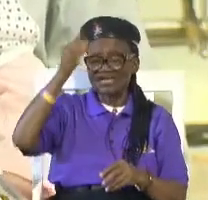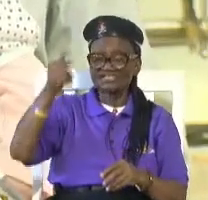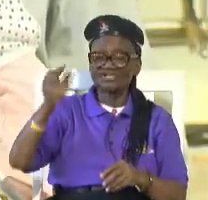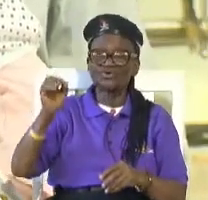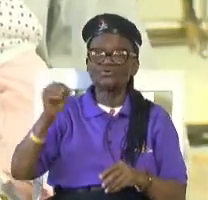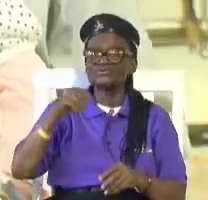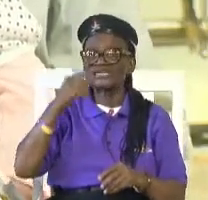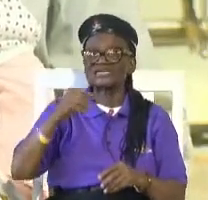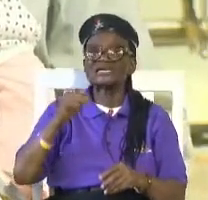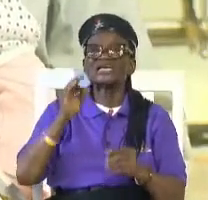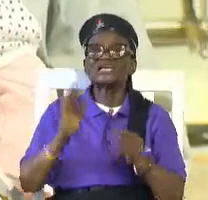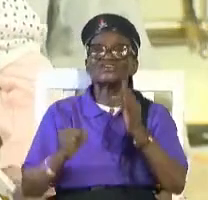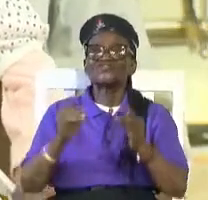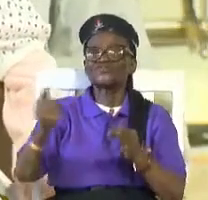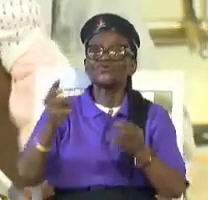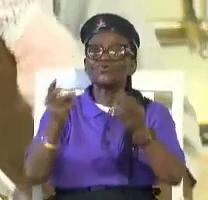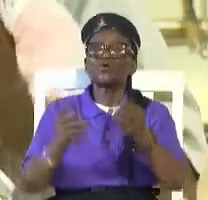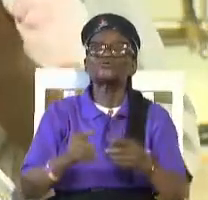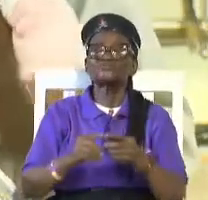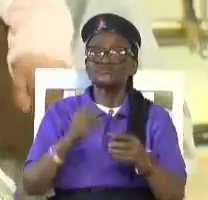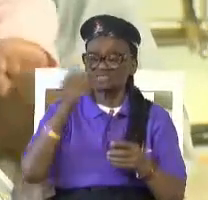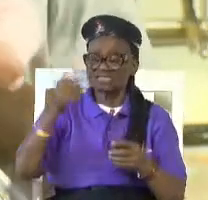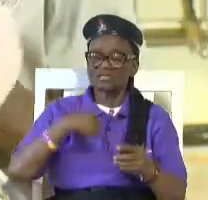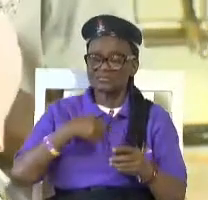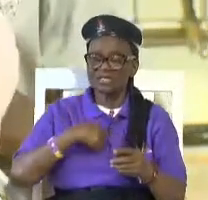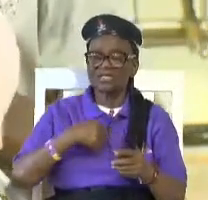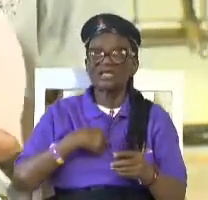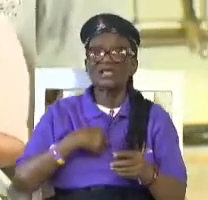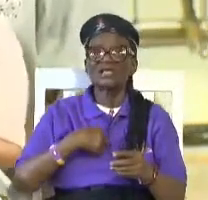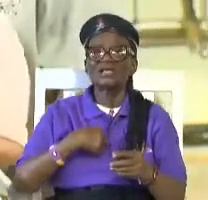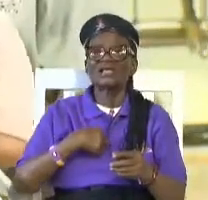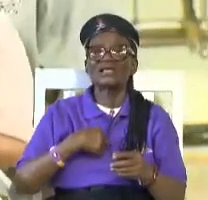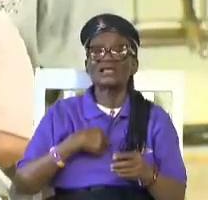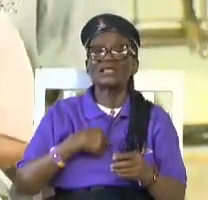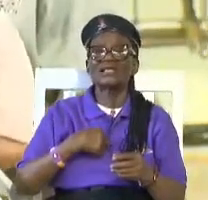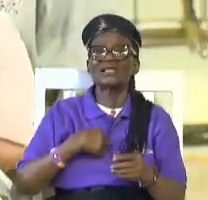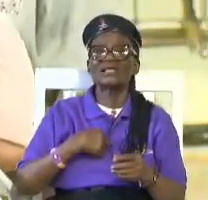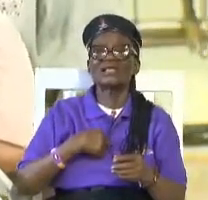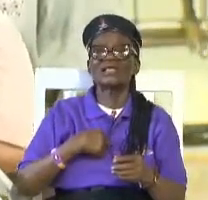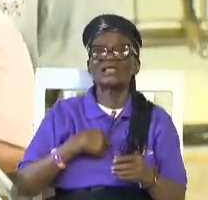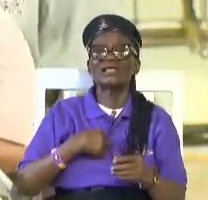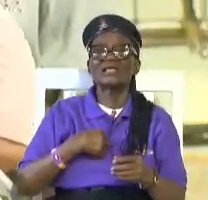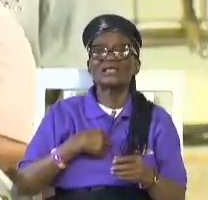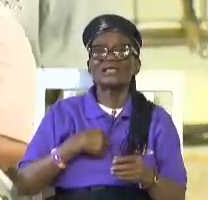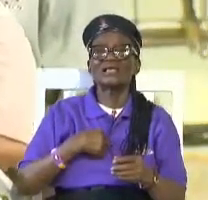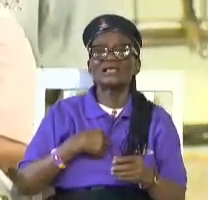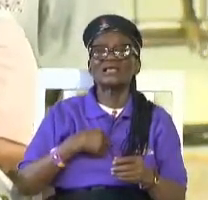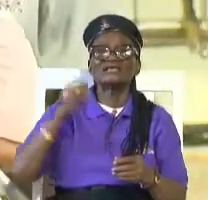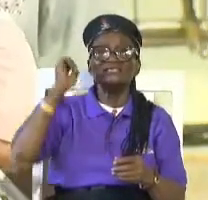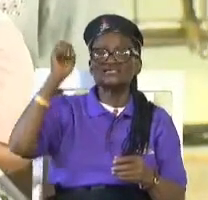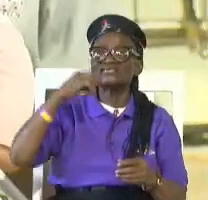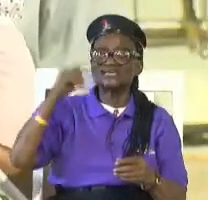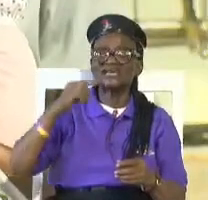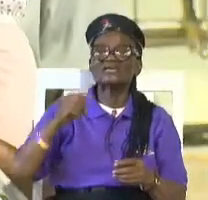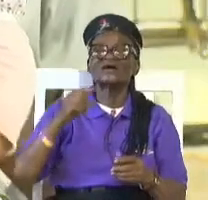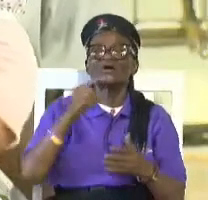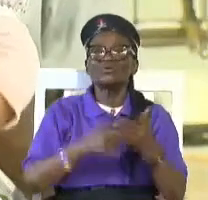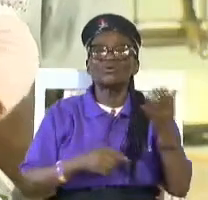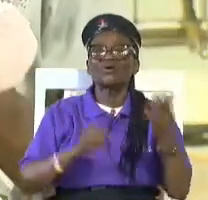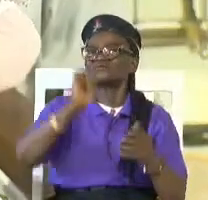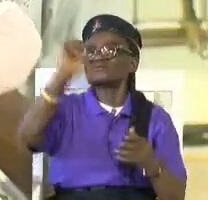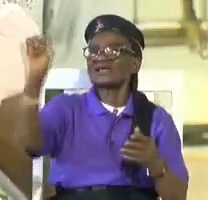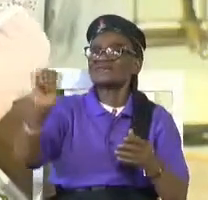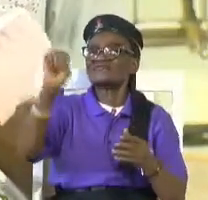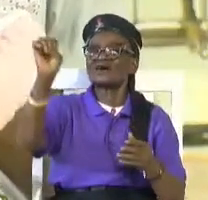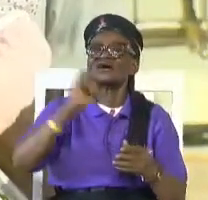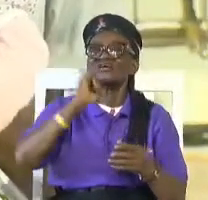anybody due to what happened, he said, whatever we know is our problem, we should talk to God and as if we